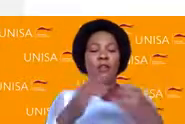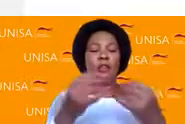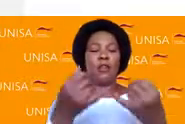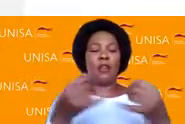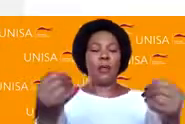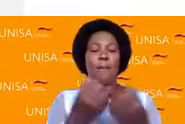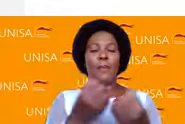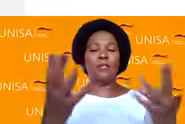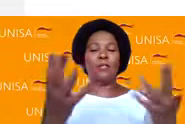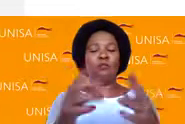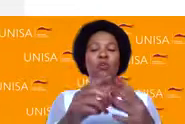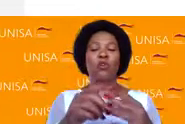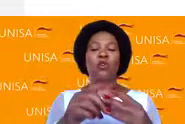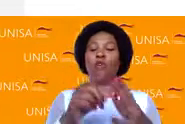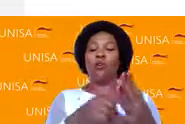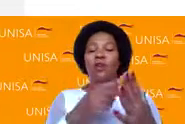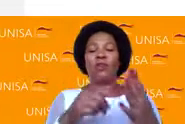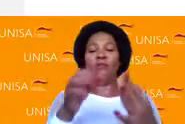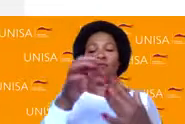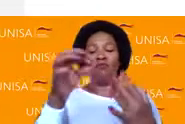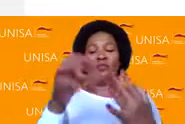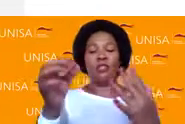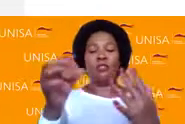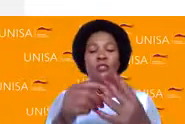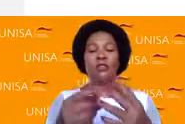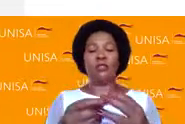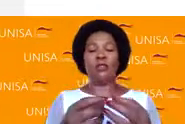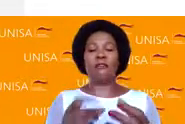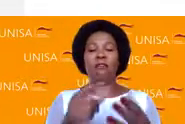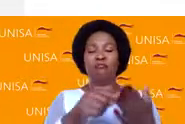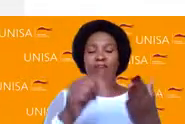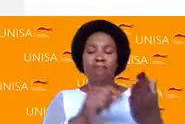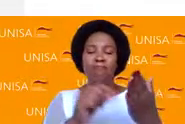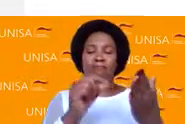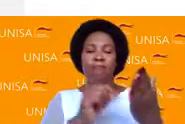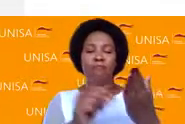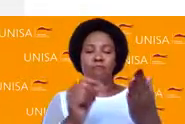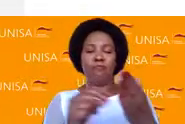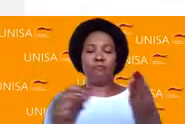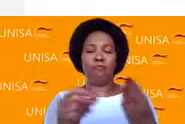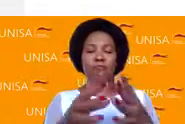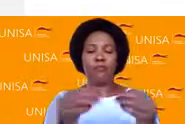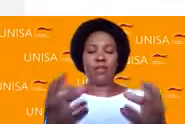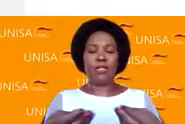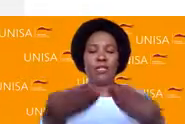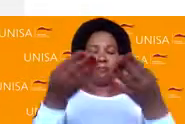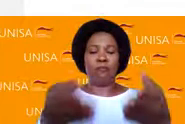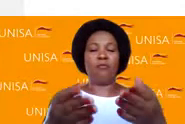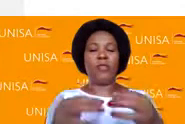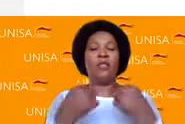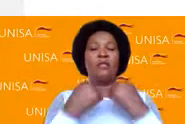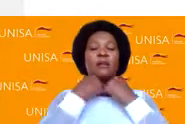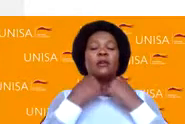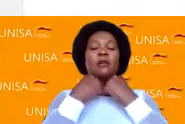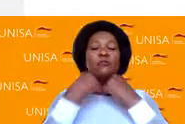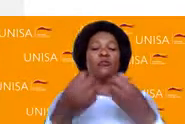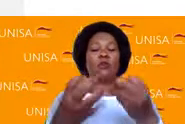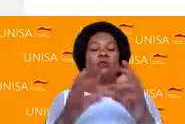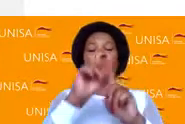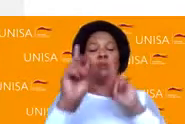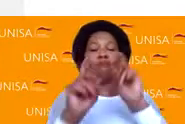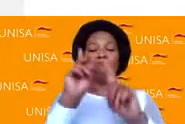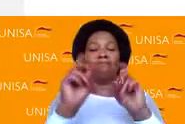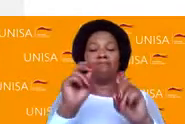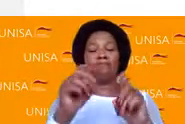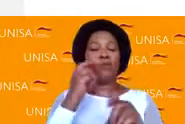it online, you finish, and you submit. You're done. Assignments, generally, it will give you a questions that you need to go and